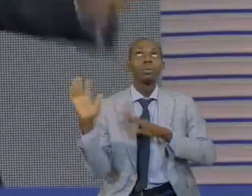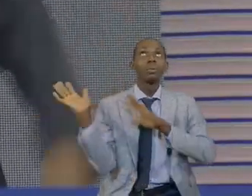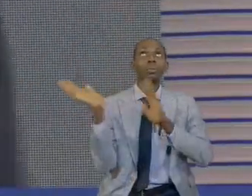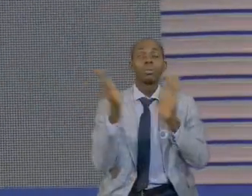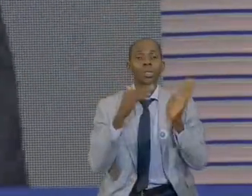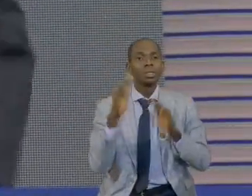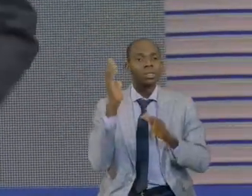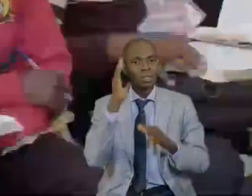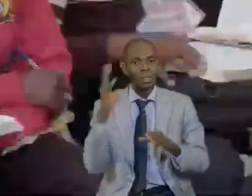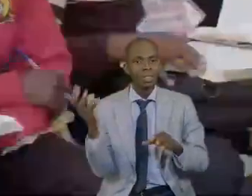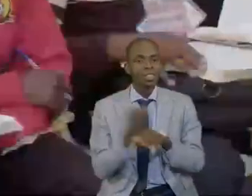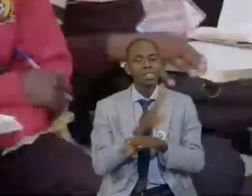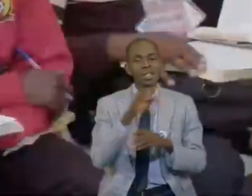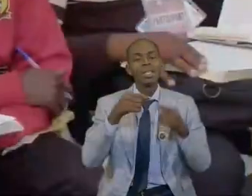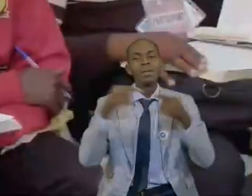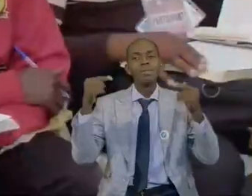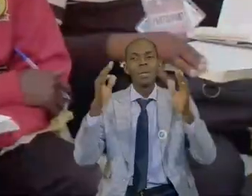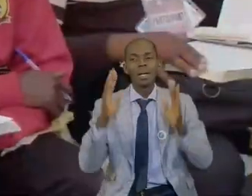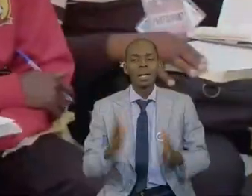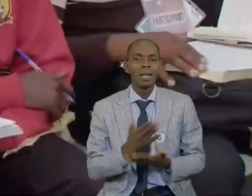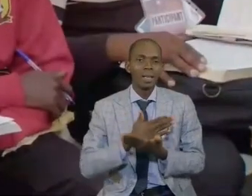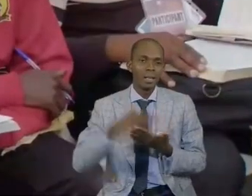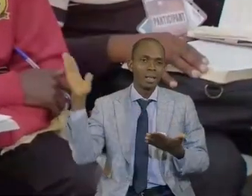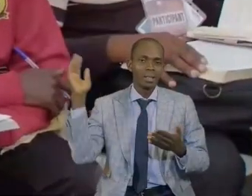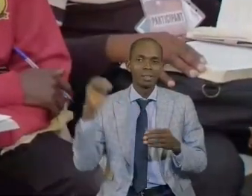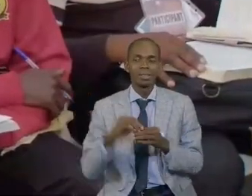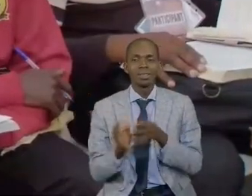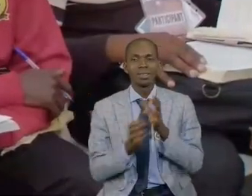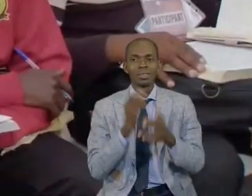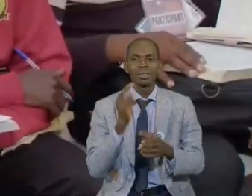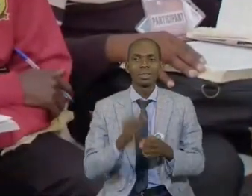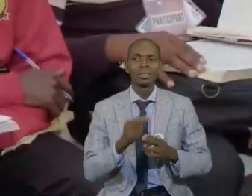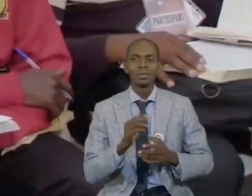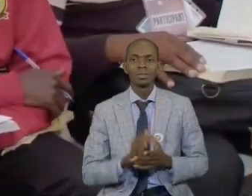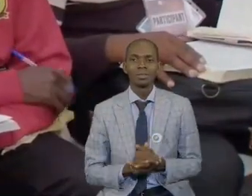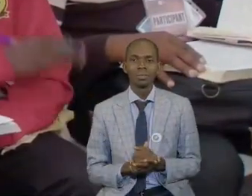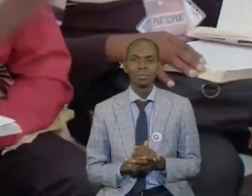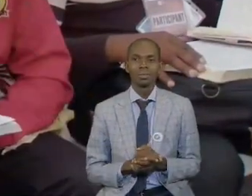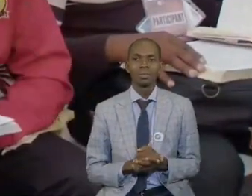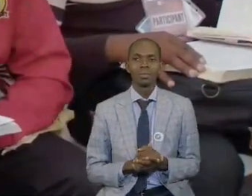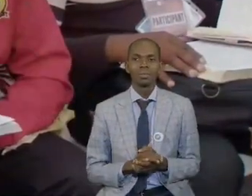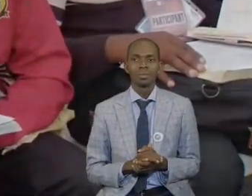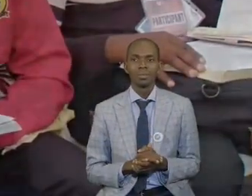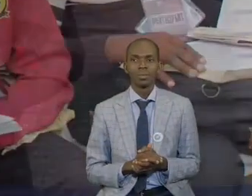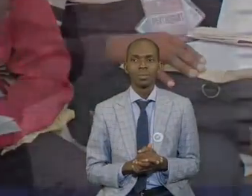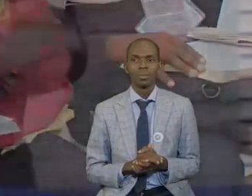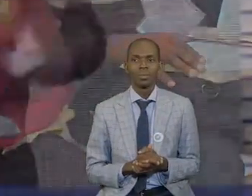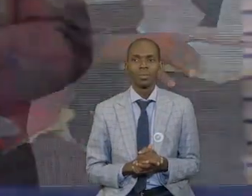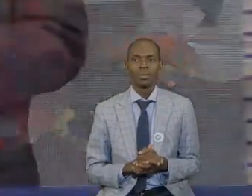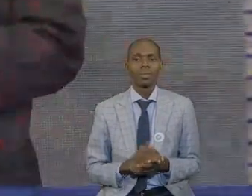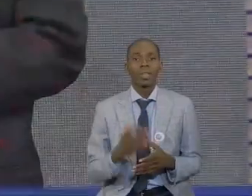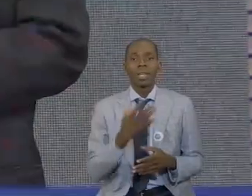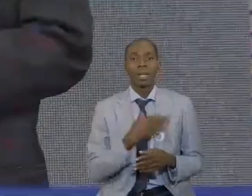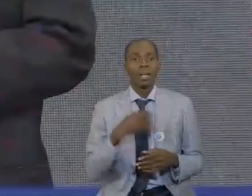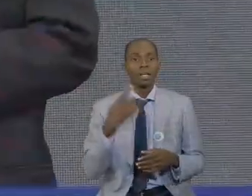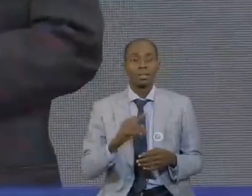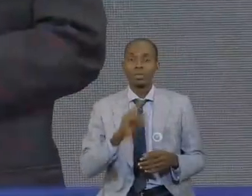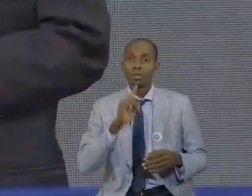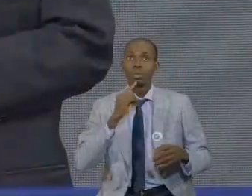your enemies away." and the whirlwind shall scatter